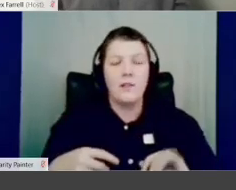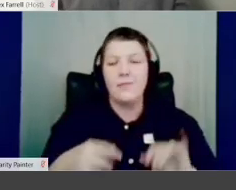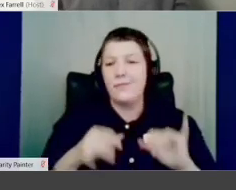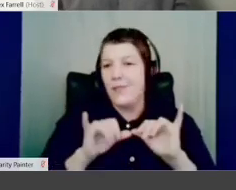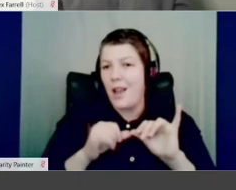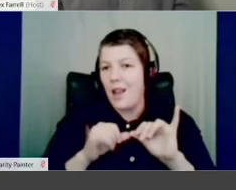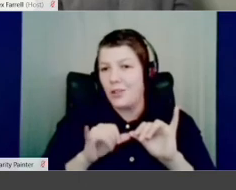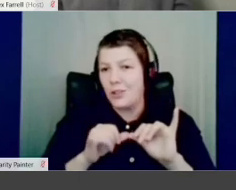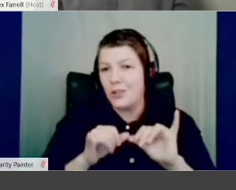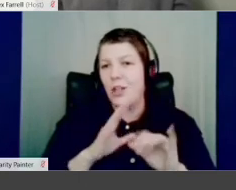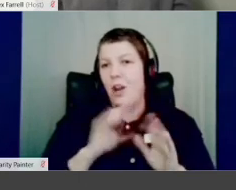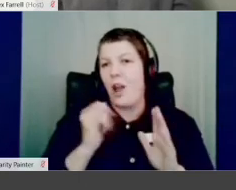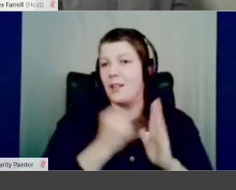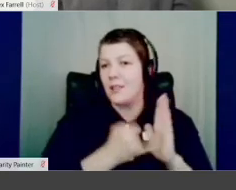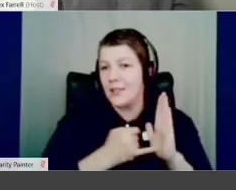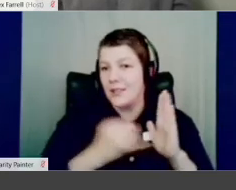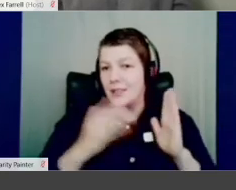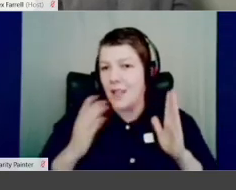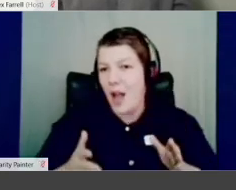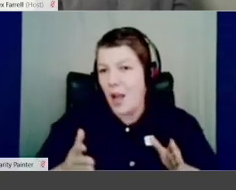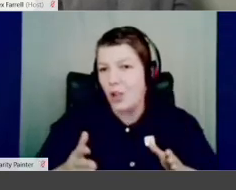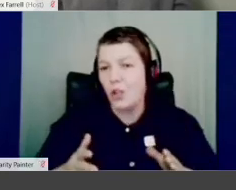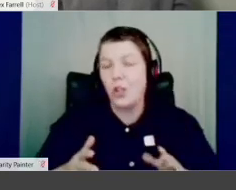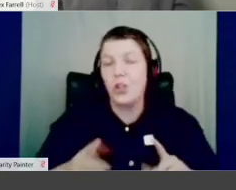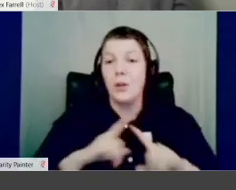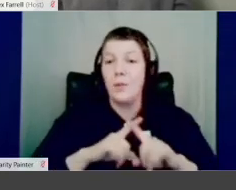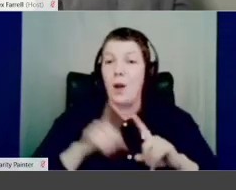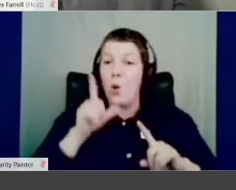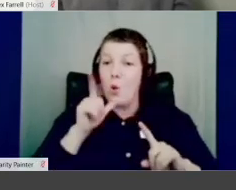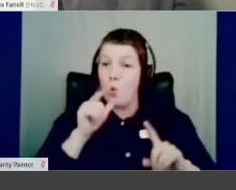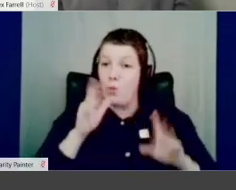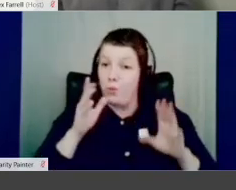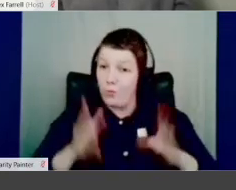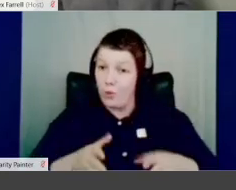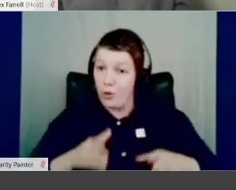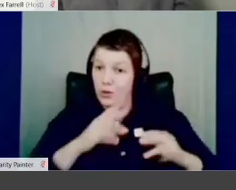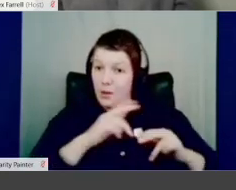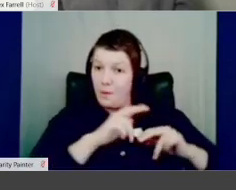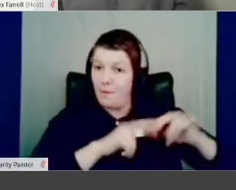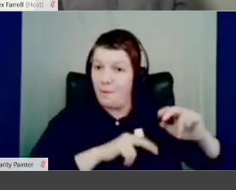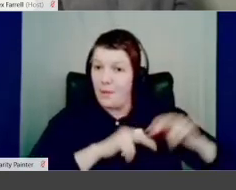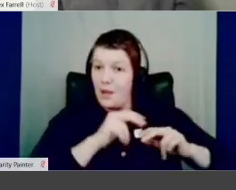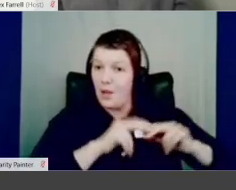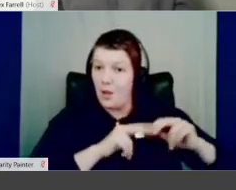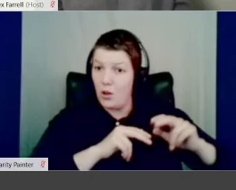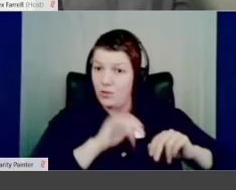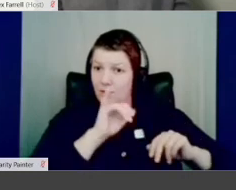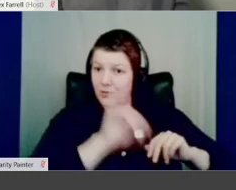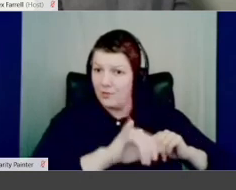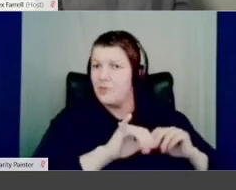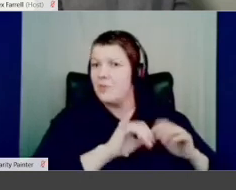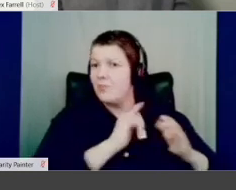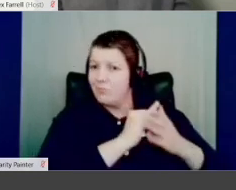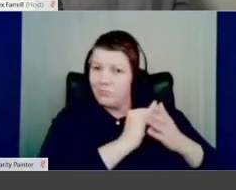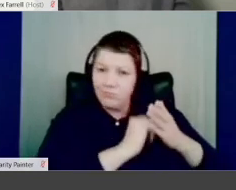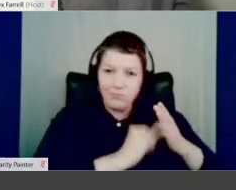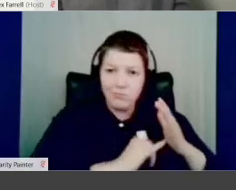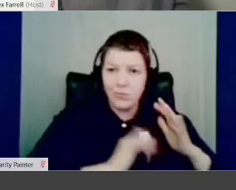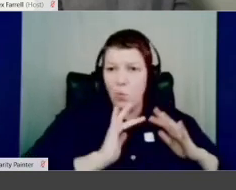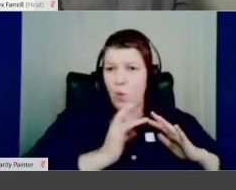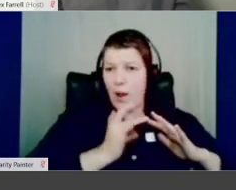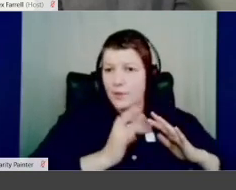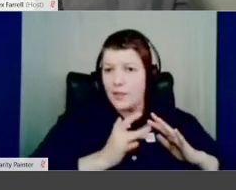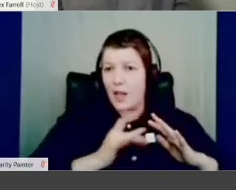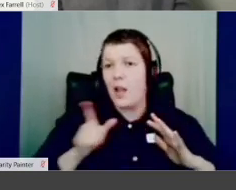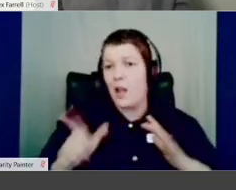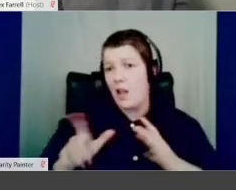terms get so interchanged in our industry, but if a person building the website has been taught well from a good program, they're just going to